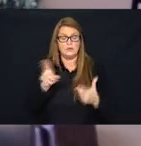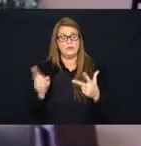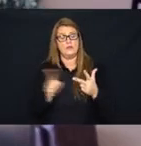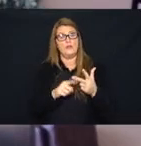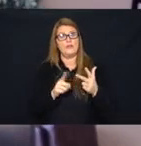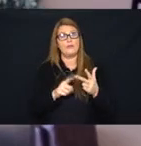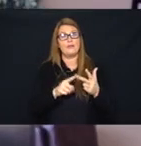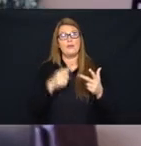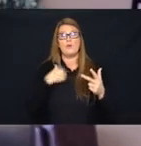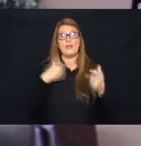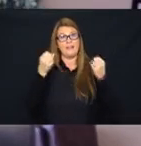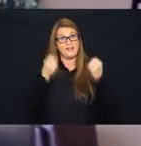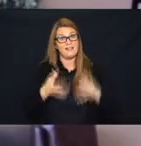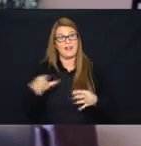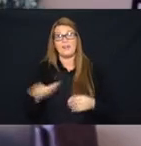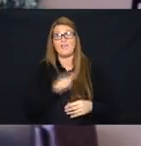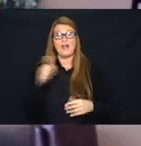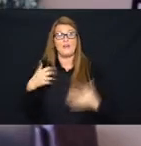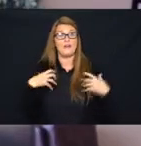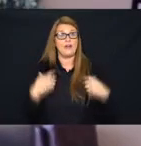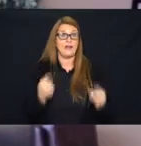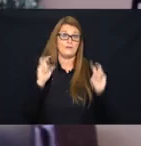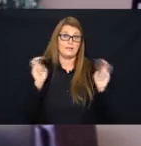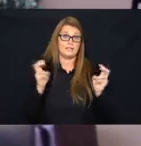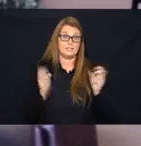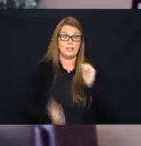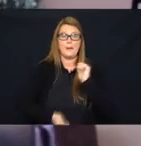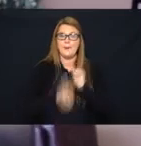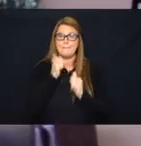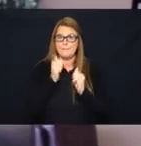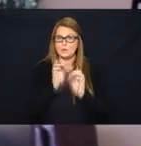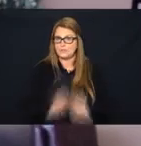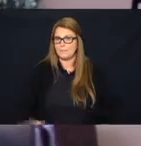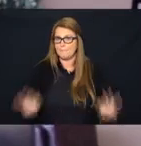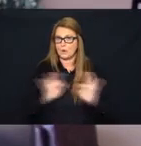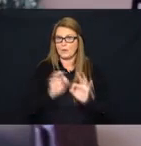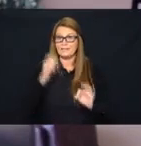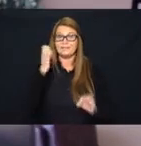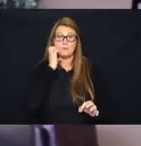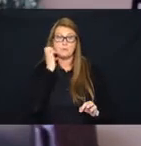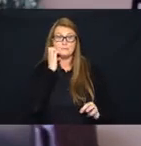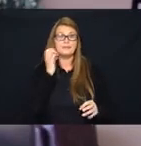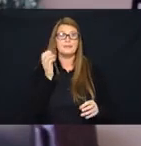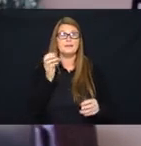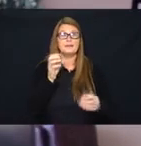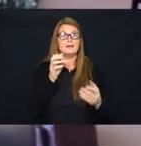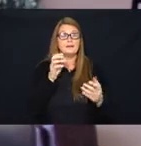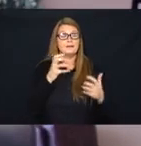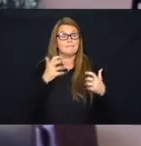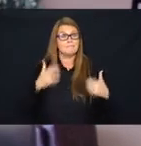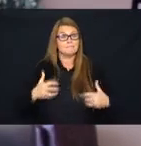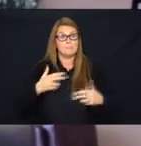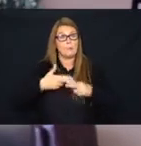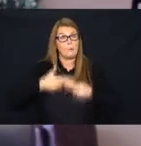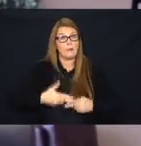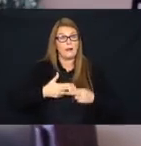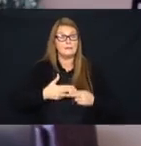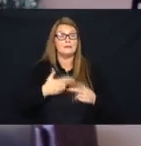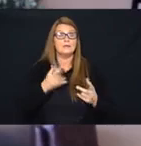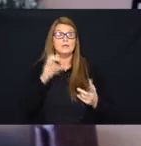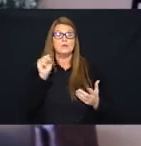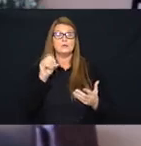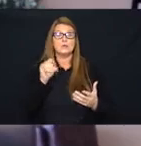medical conditions. And the most important one may be obesity, both for adults and children. So ultimately, as we look at our